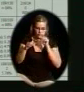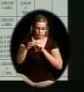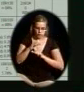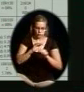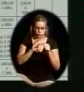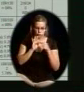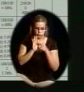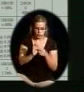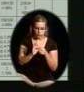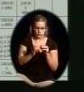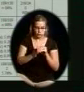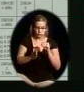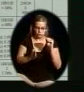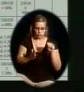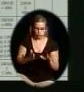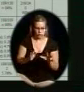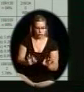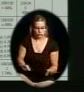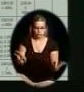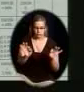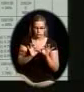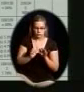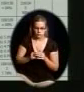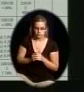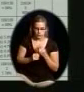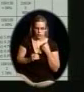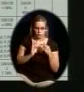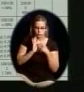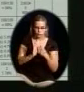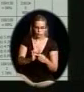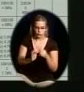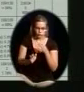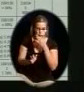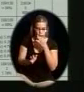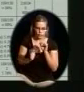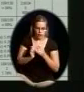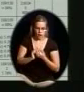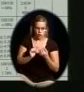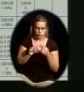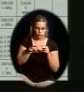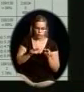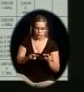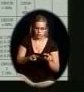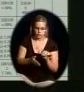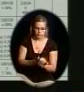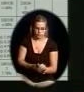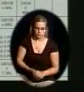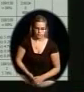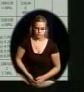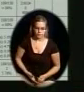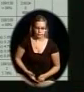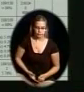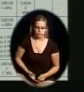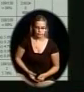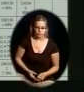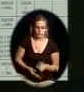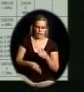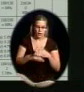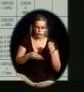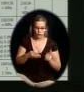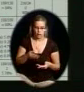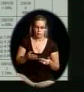underrepresented students, which is very important, and I'll show you in a minute how that is monitored. The outcome